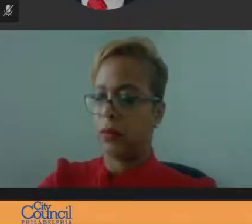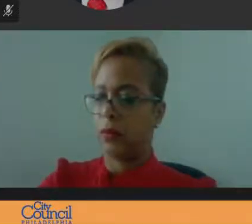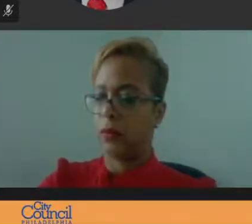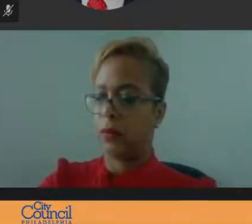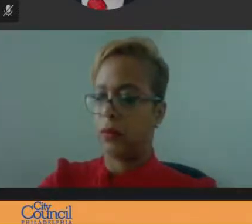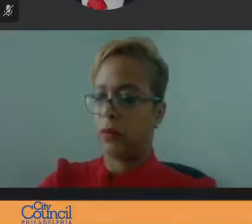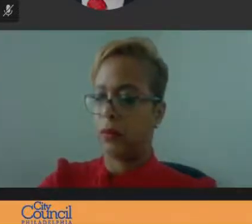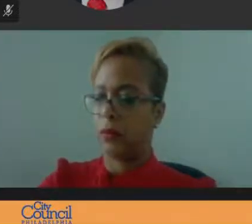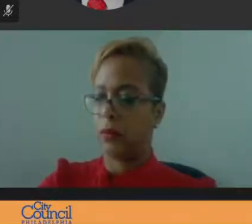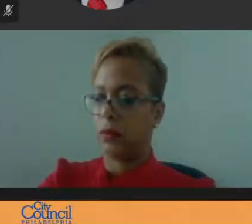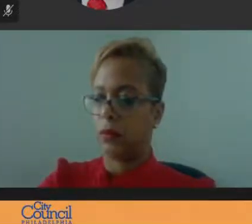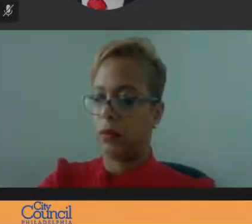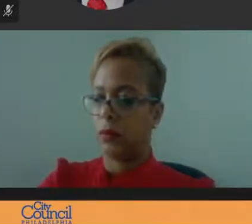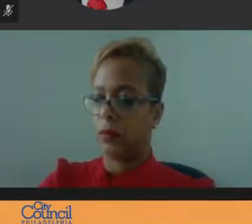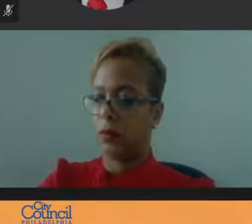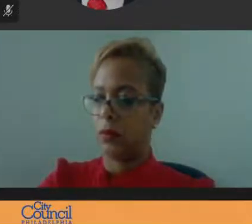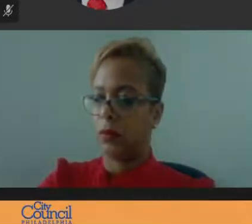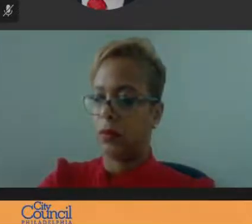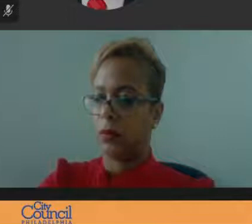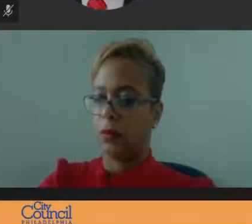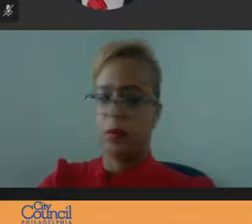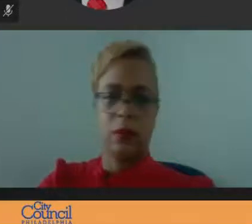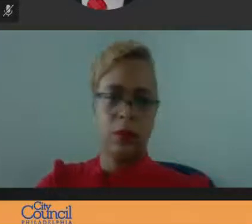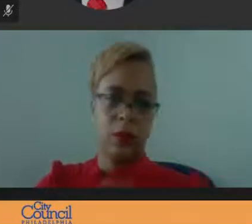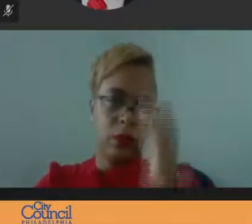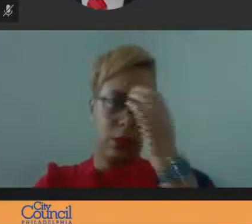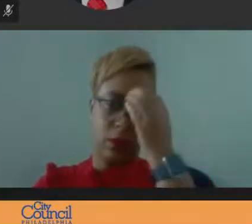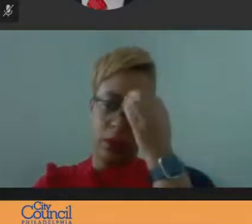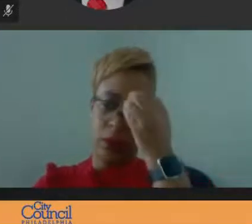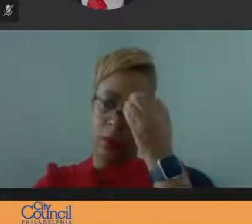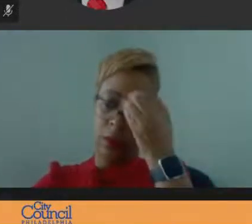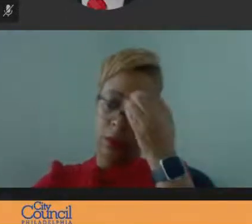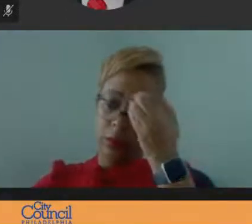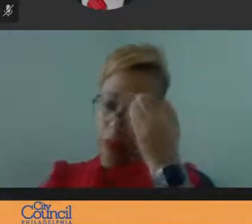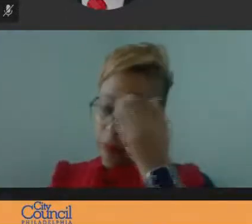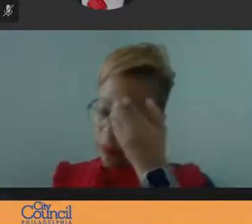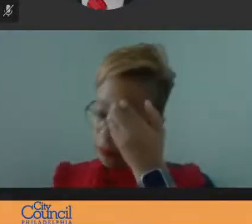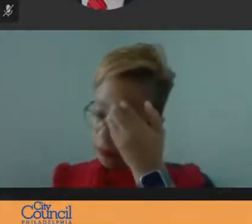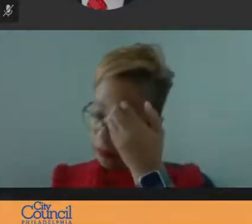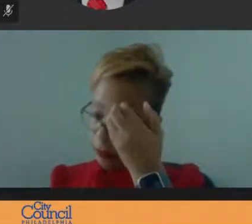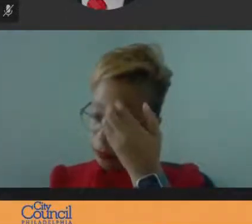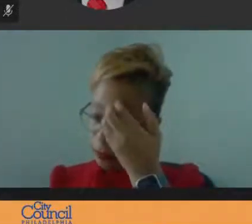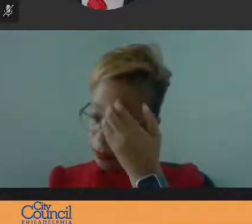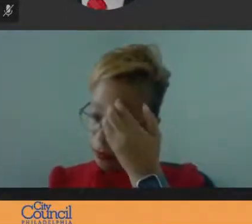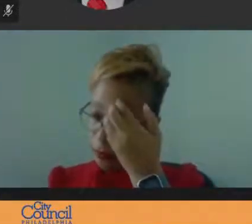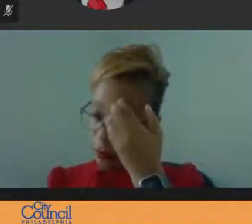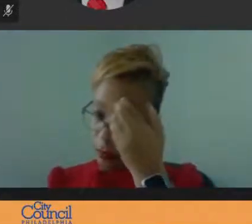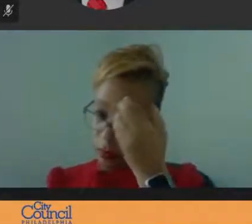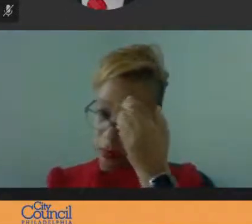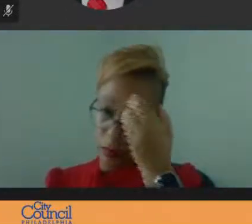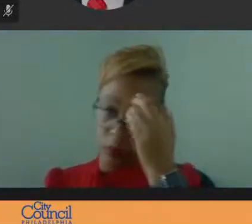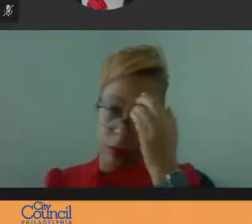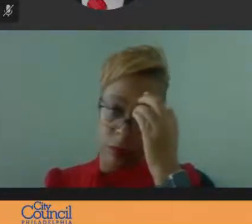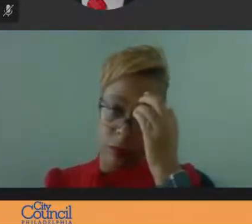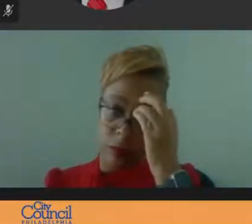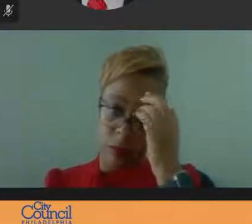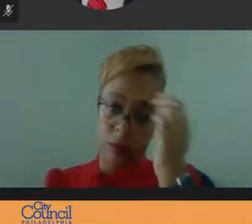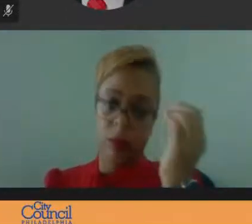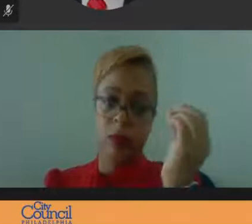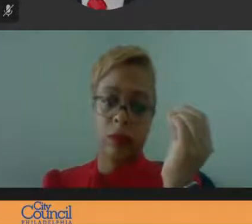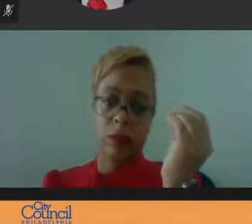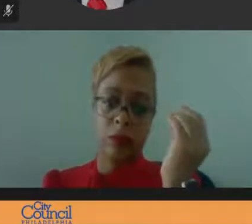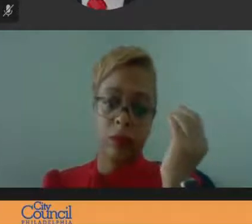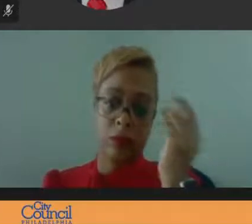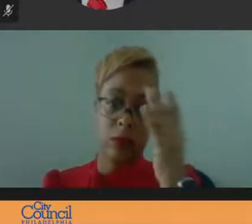Thank you, Madam Chair. And Dr. Farley, I hope you understand that I'm going to speak for myself, that